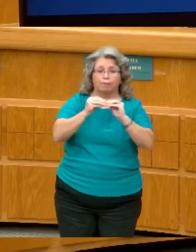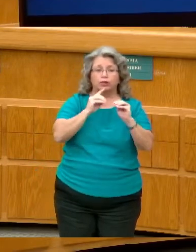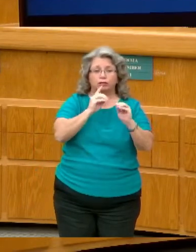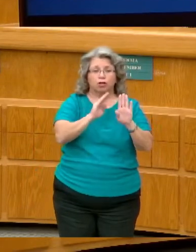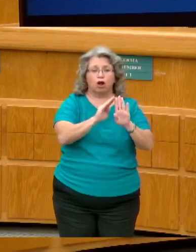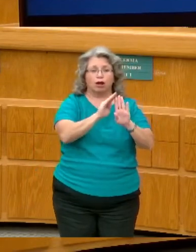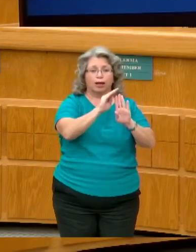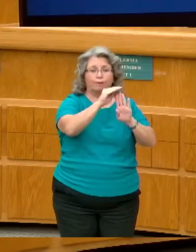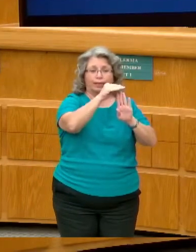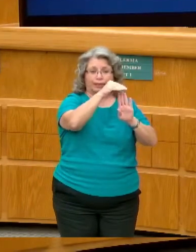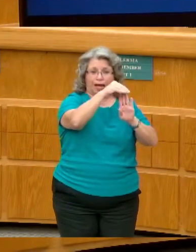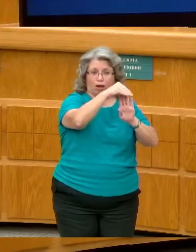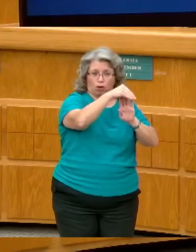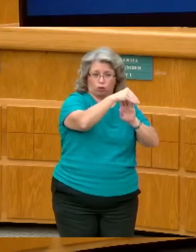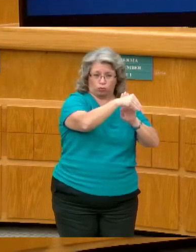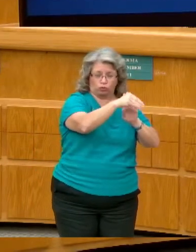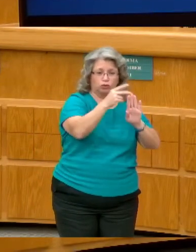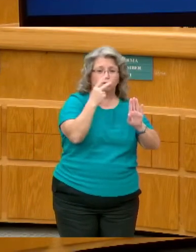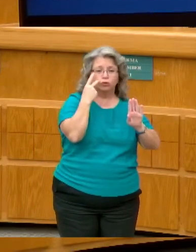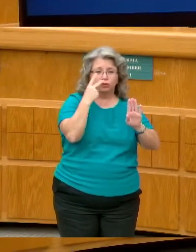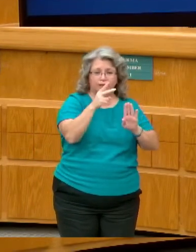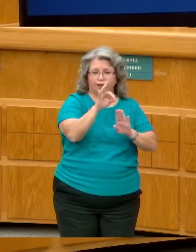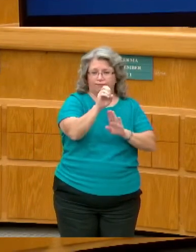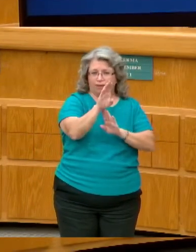see here, for February, we've had